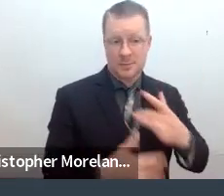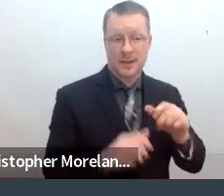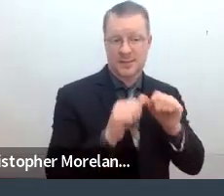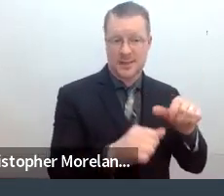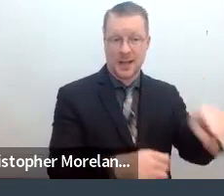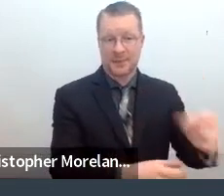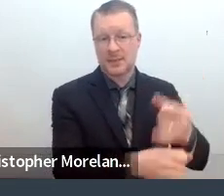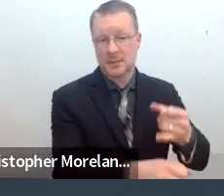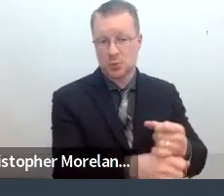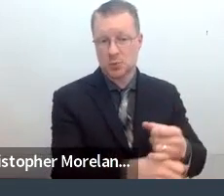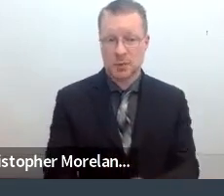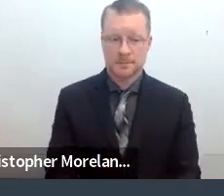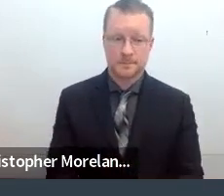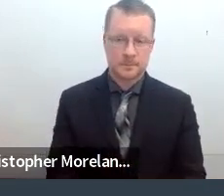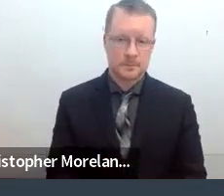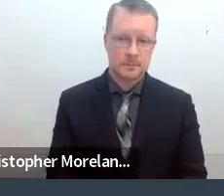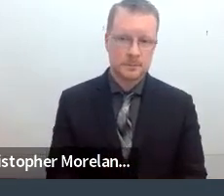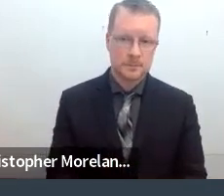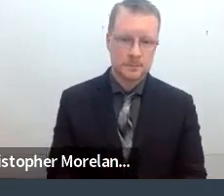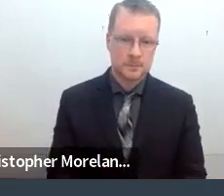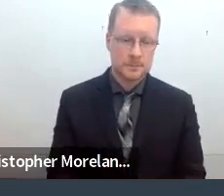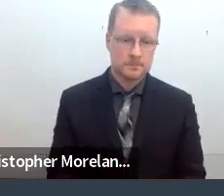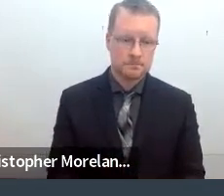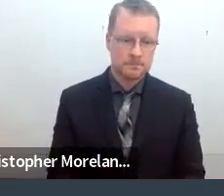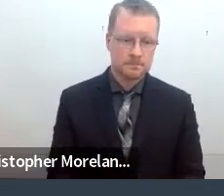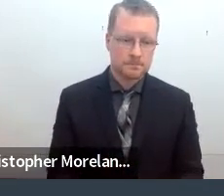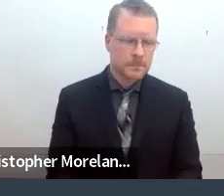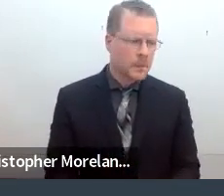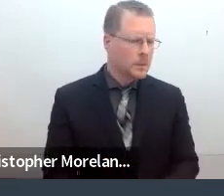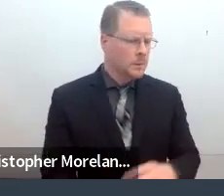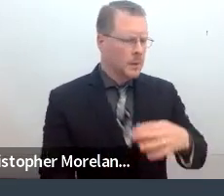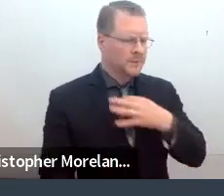workplace. They were less likely to remain at their institution.